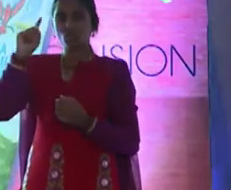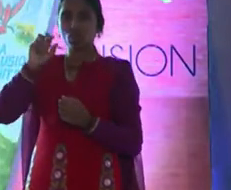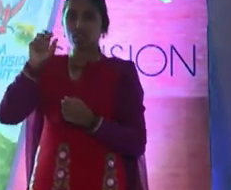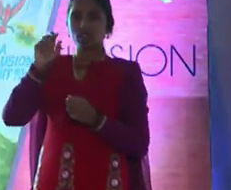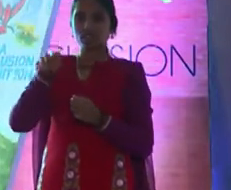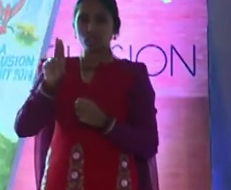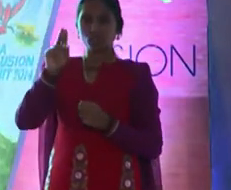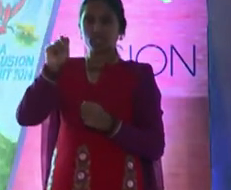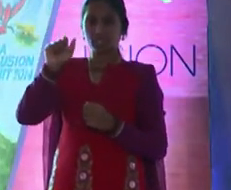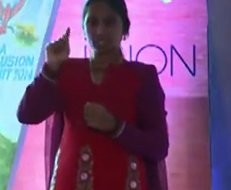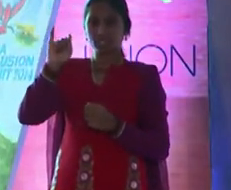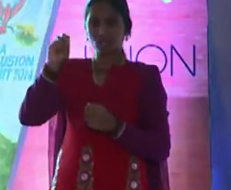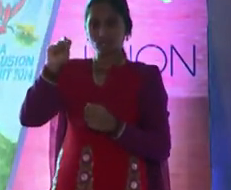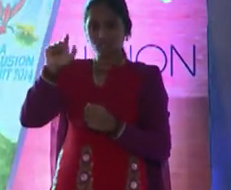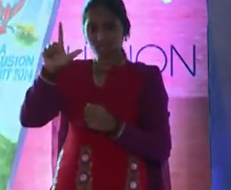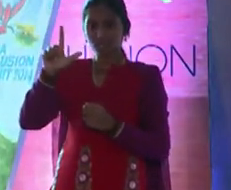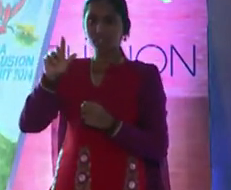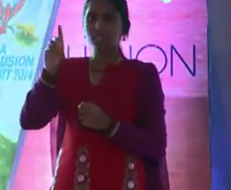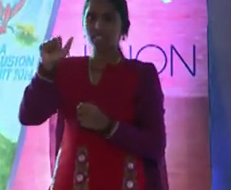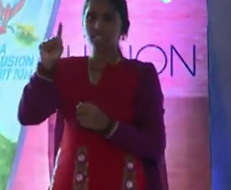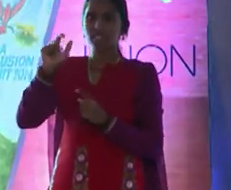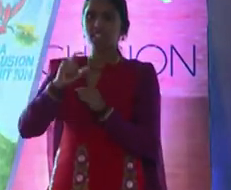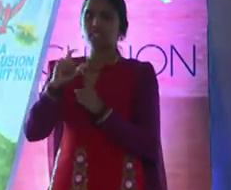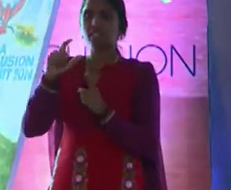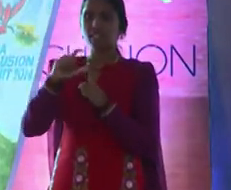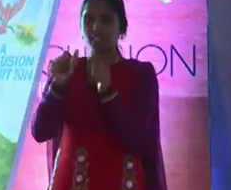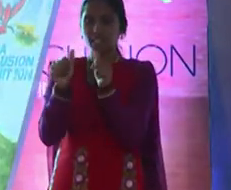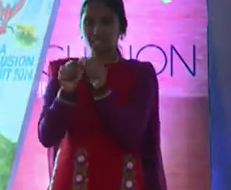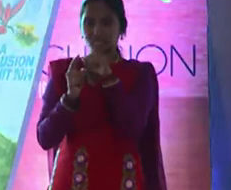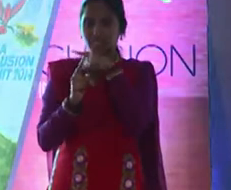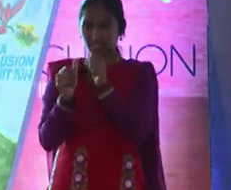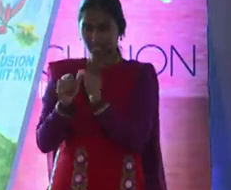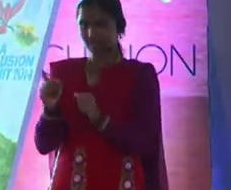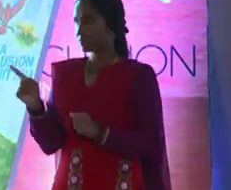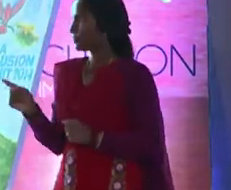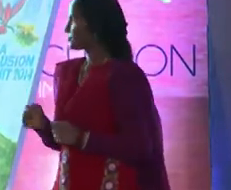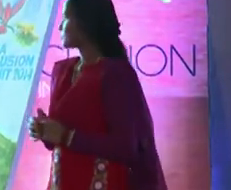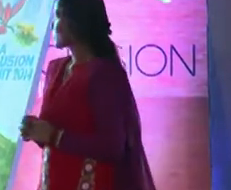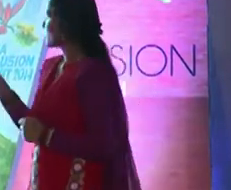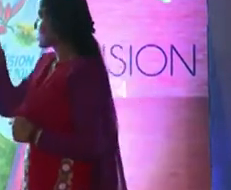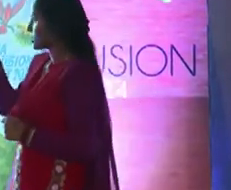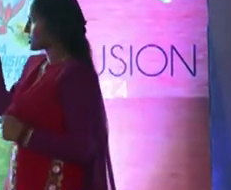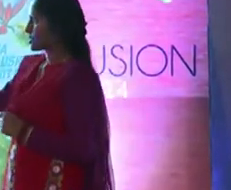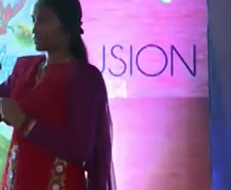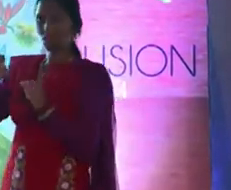provide an effective reach for all government benefits. I will give you a small presentation on this national database. The